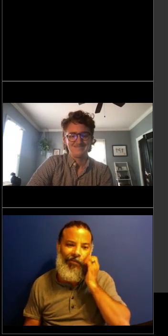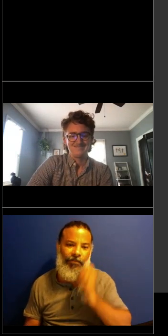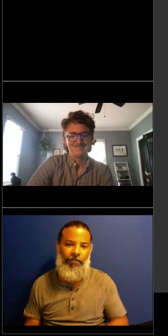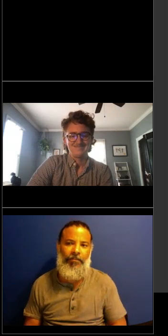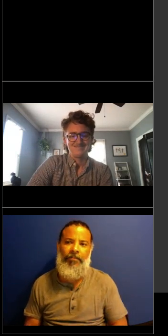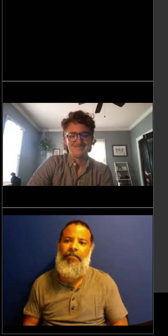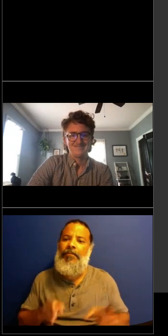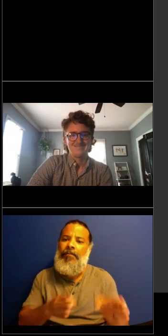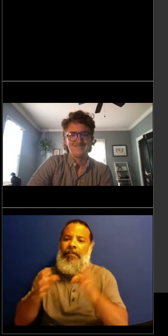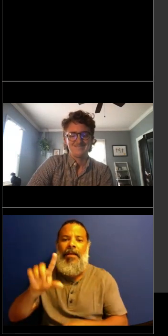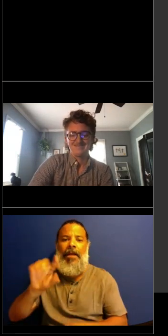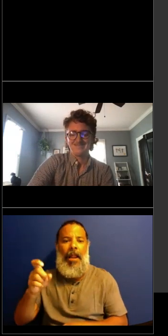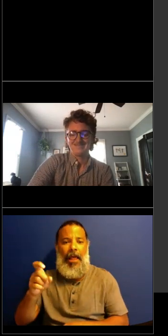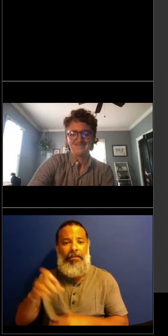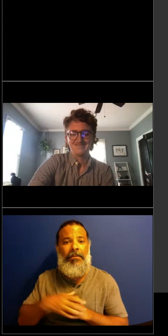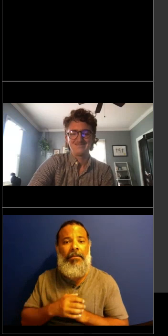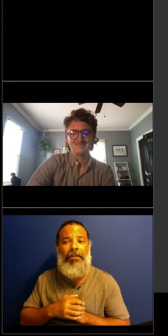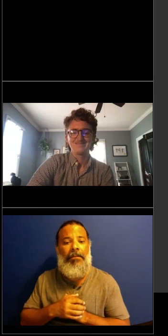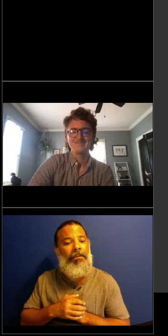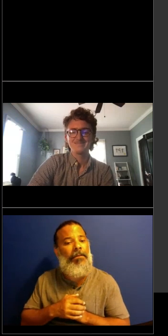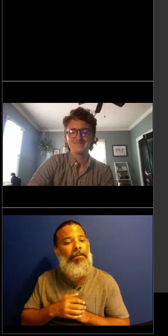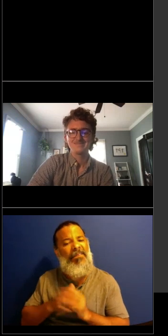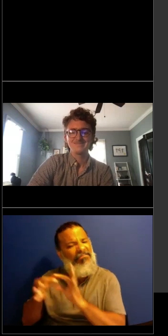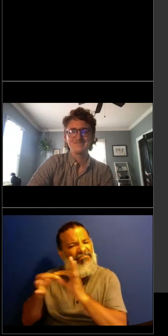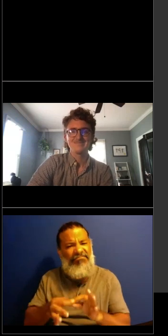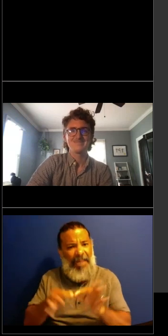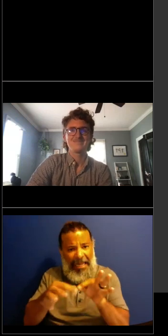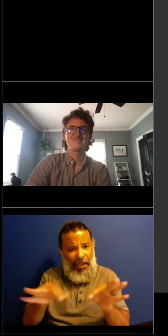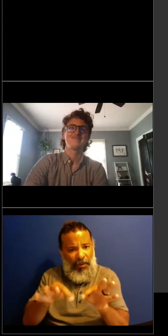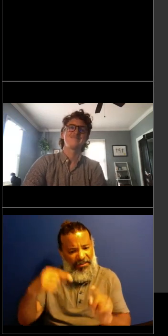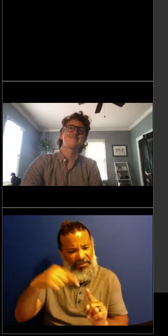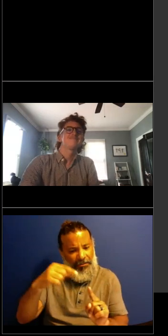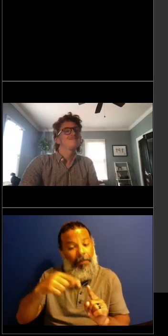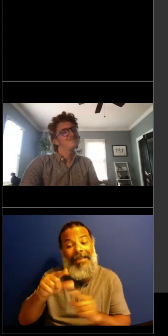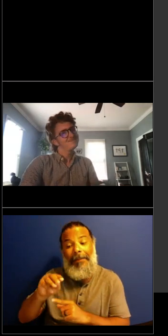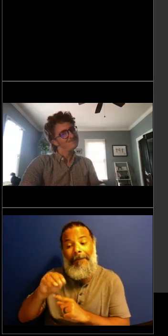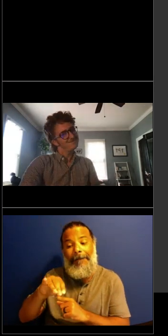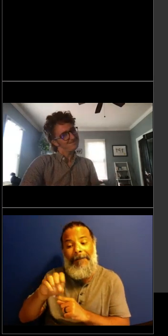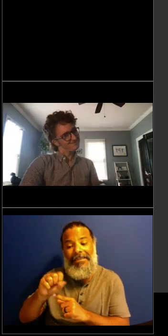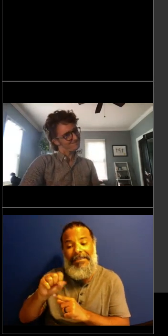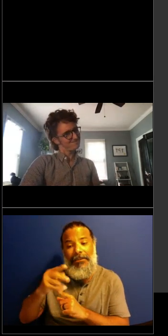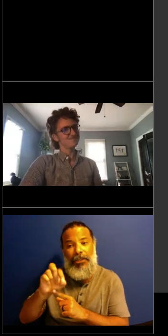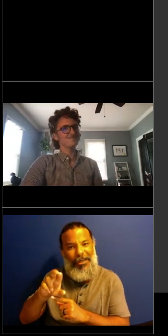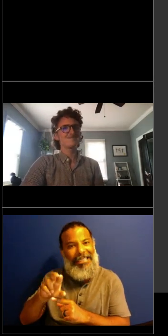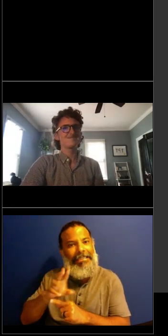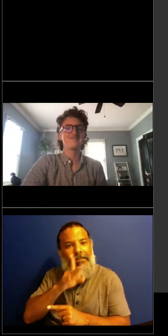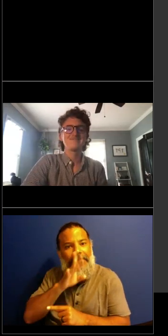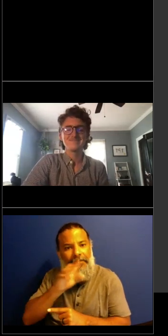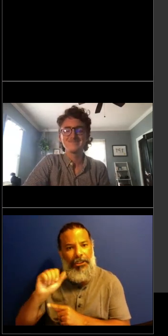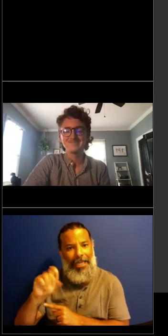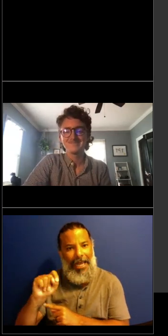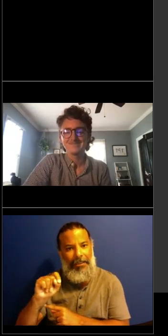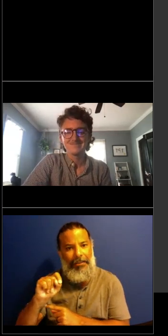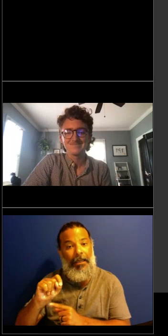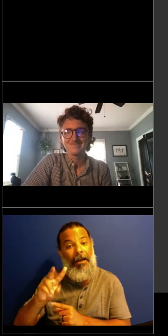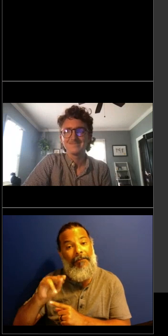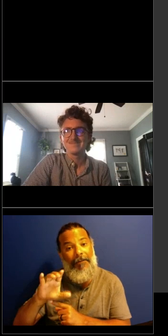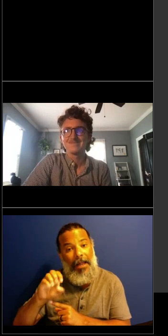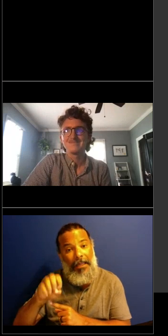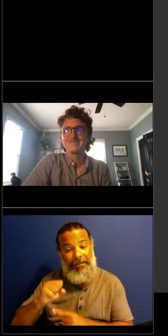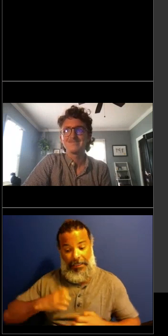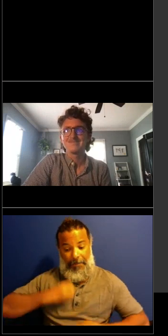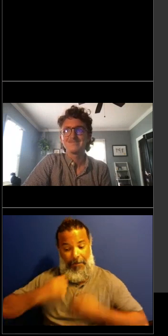So misgendering is relevant from a linguistic perspective because misgendering is a speech act. It's a violent and emotionally impactful